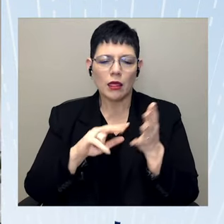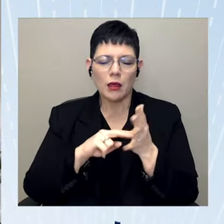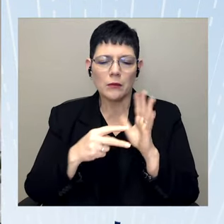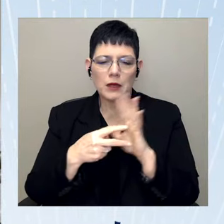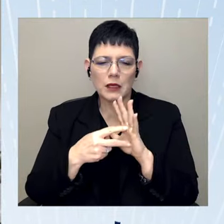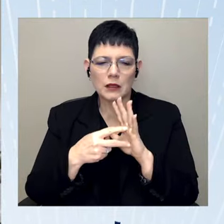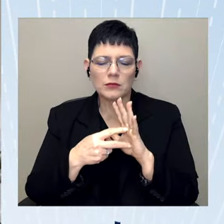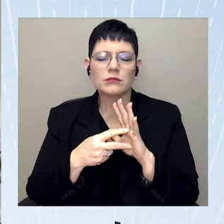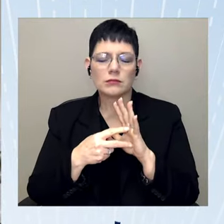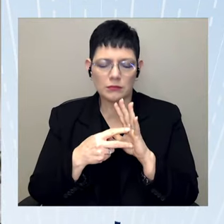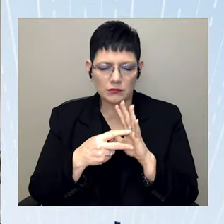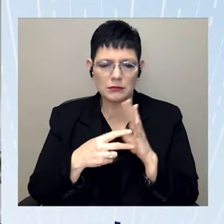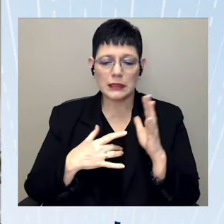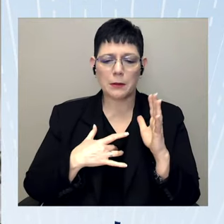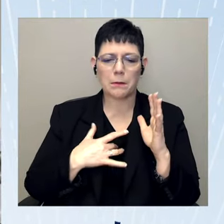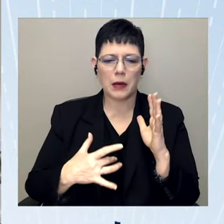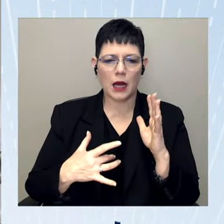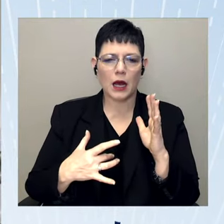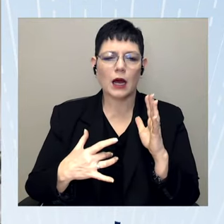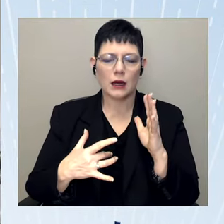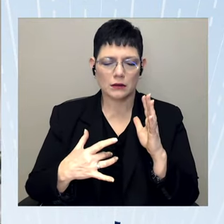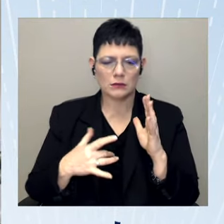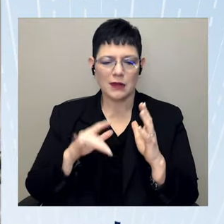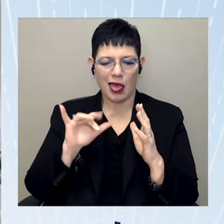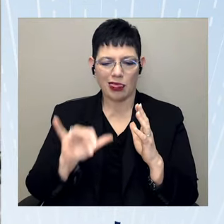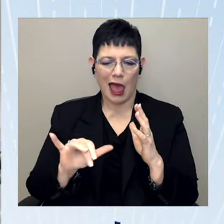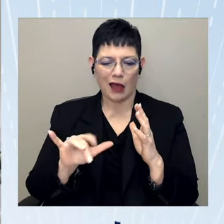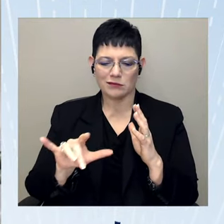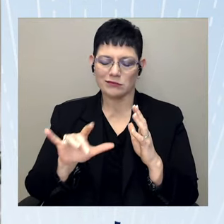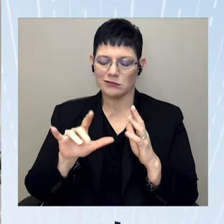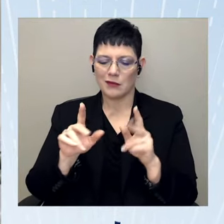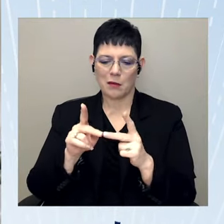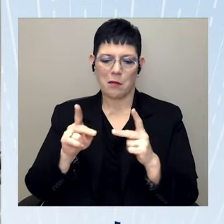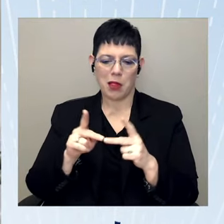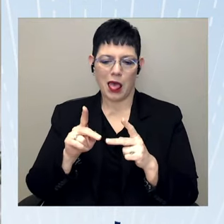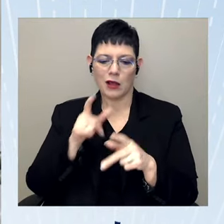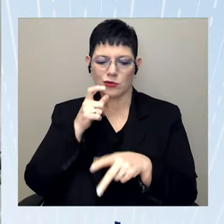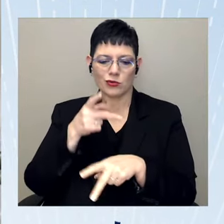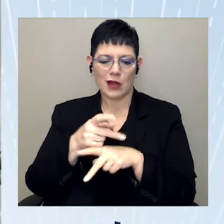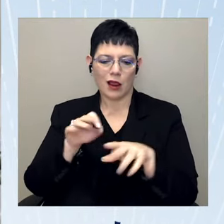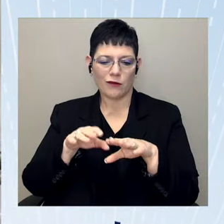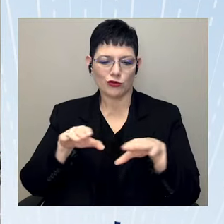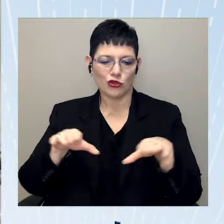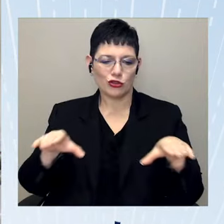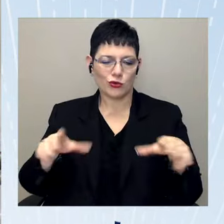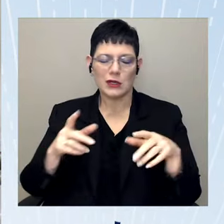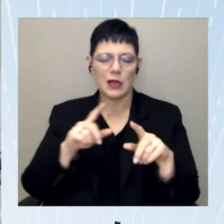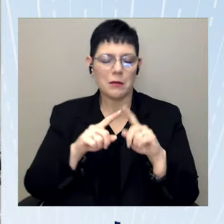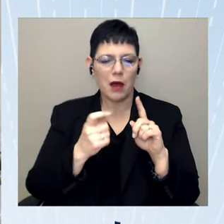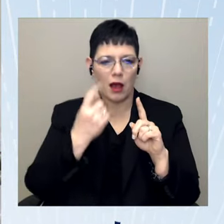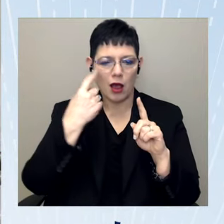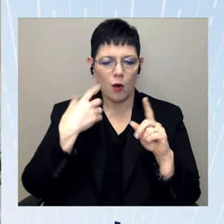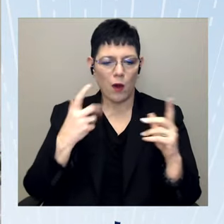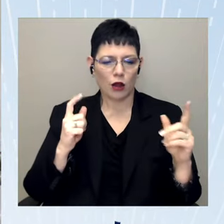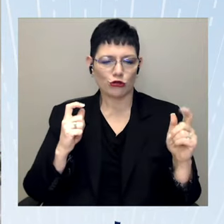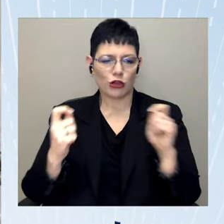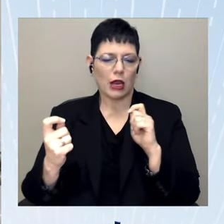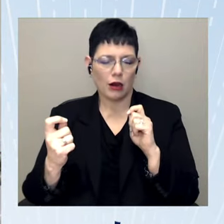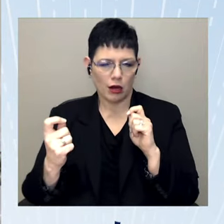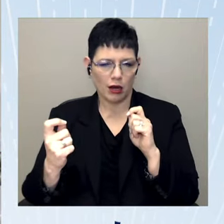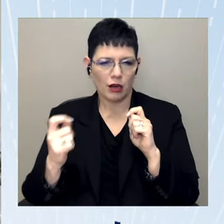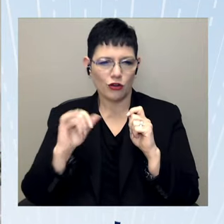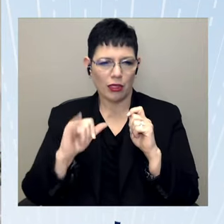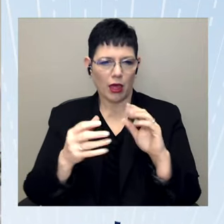Traditionally, it's the child care center, but we are here today to change that narrative. It was